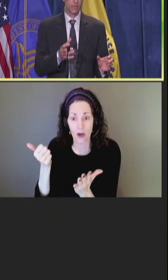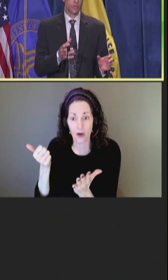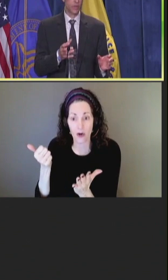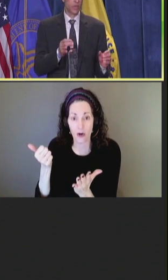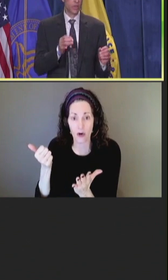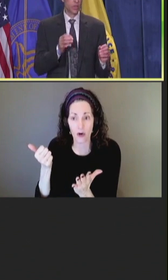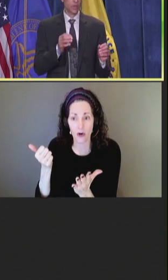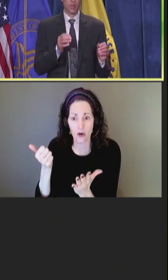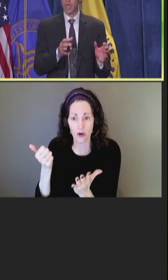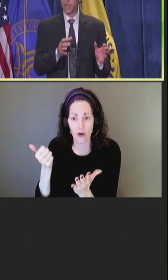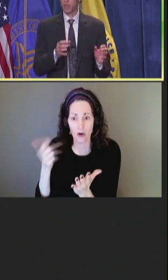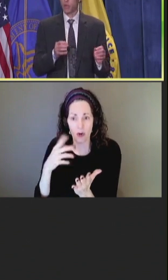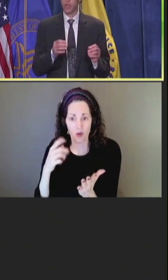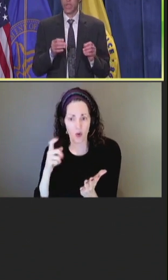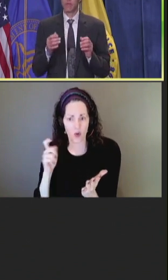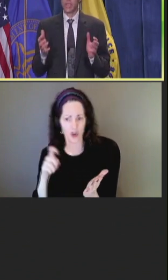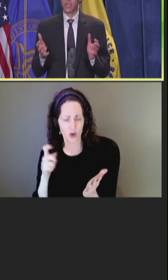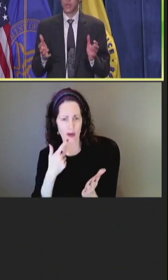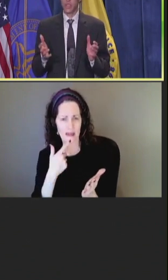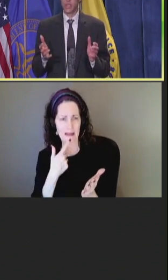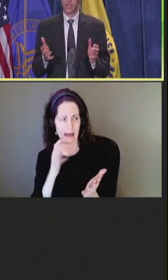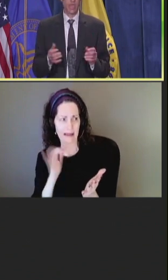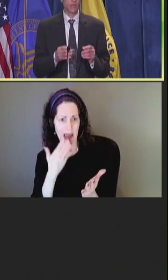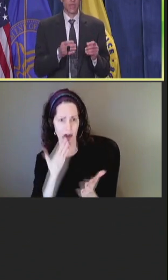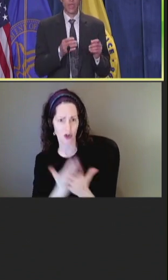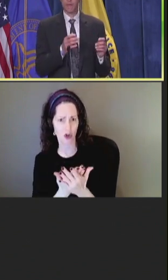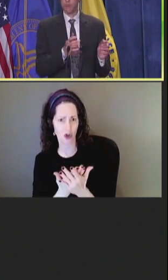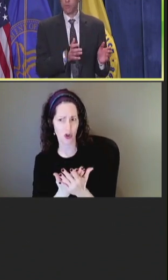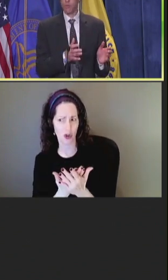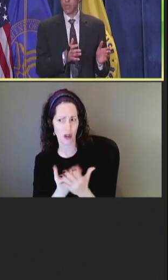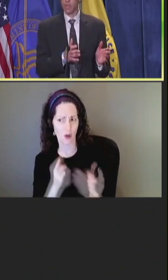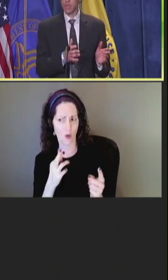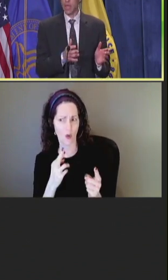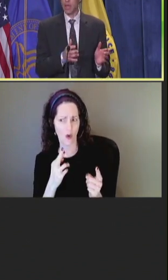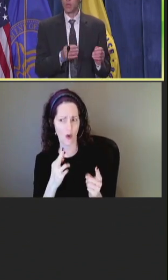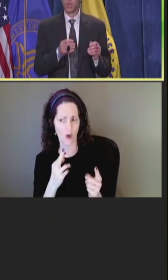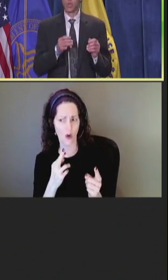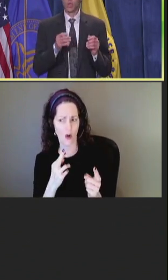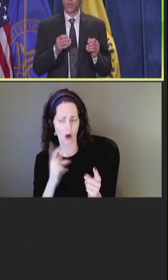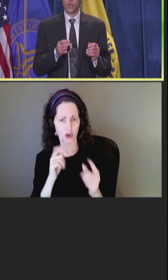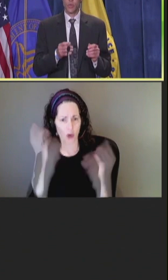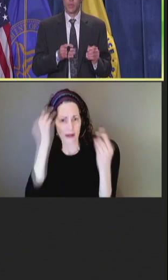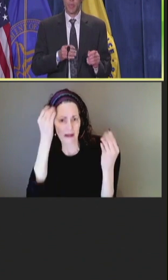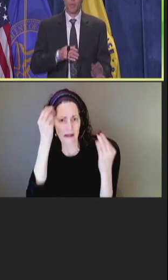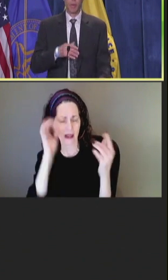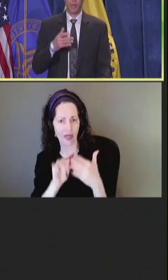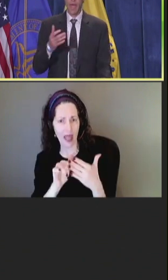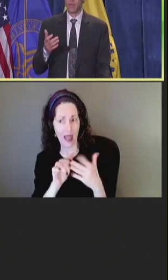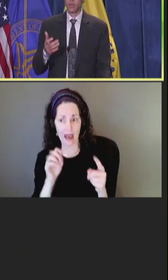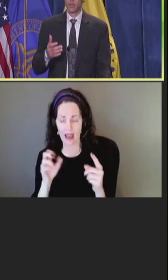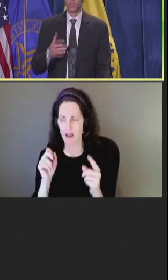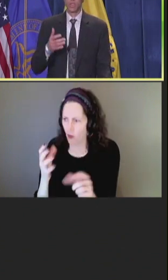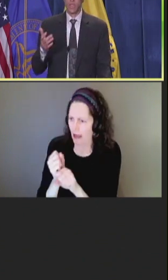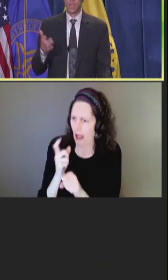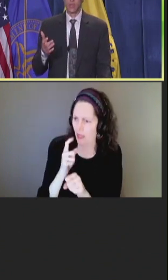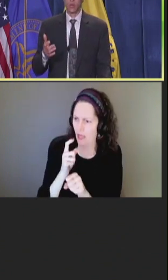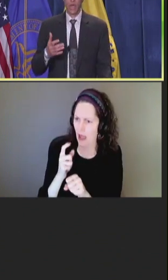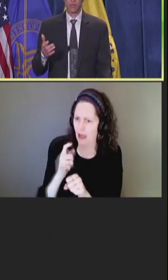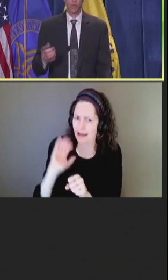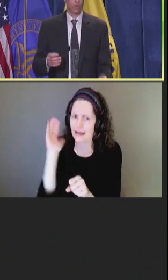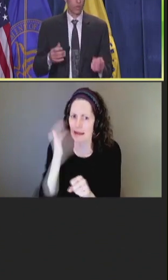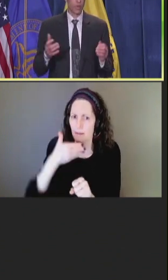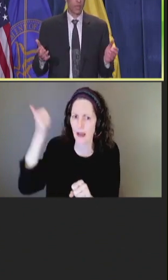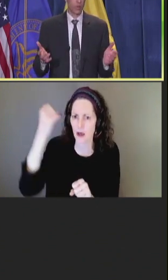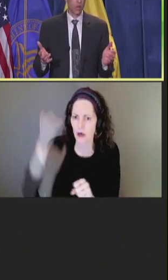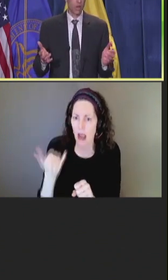additive, competitive, or could they even be synergistic? If we're getting a 4-fold increase now, Could we bump that to 6 or